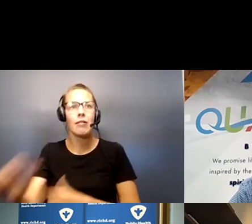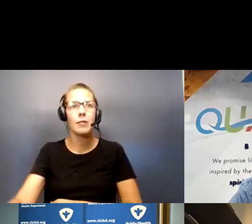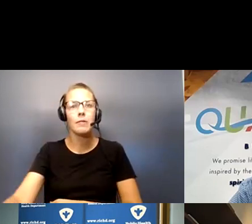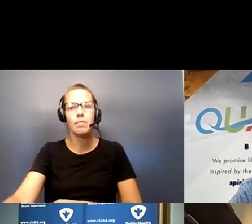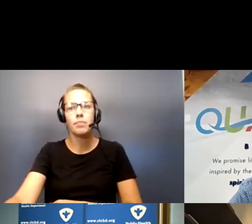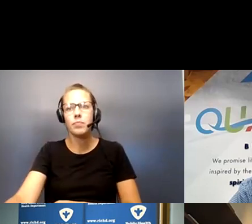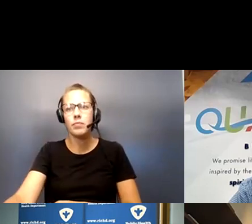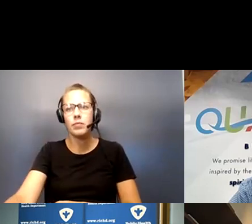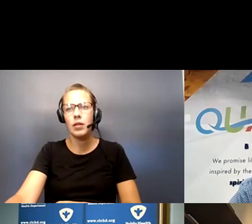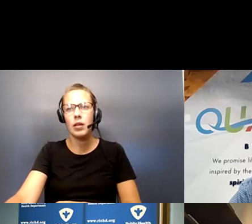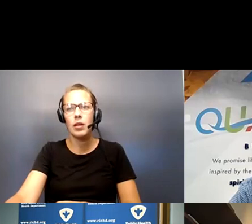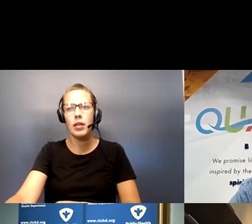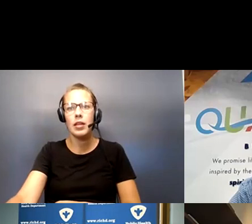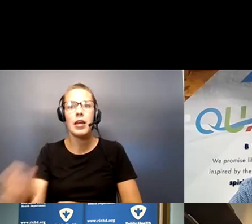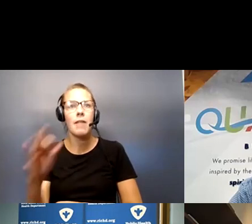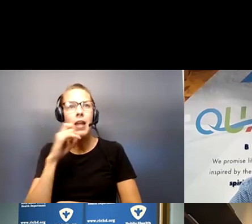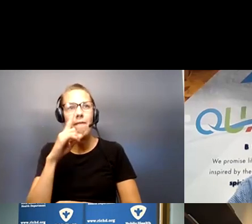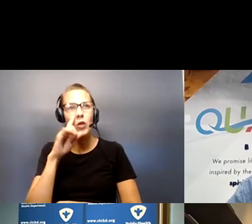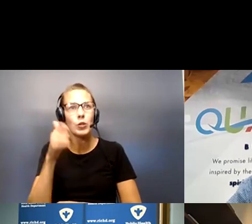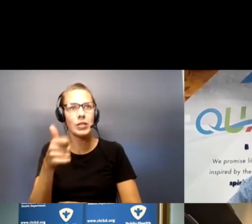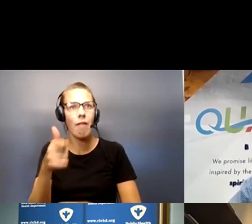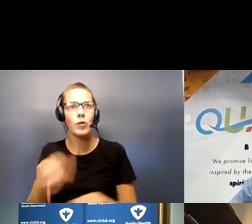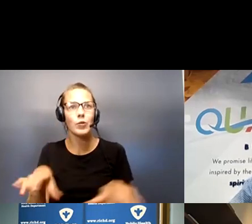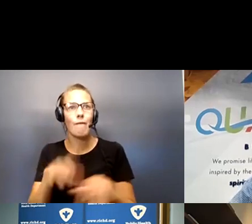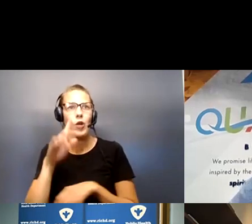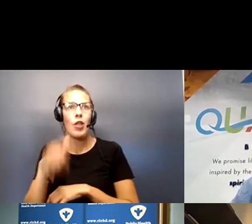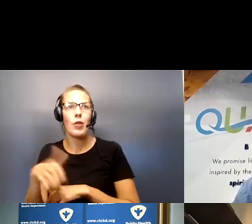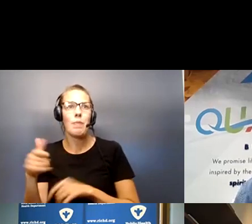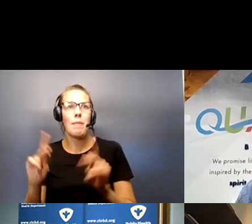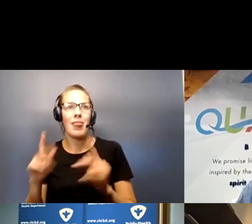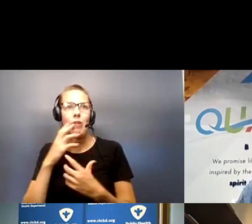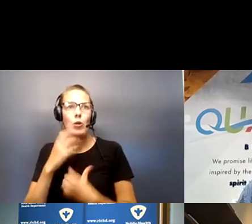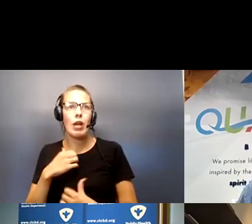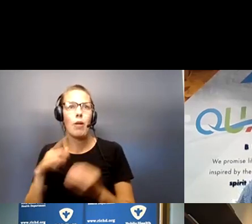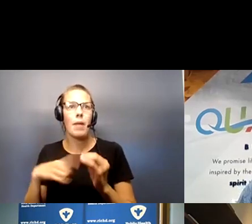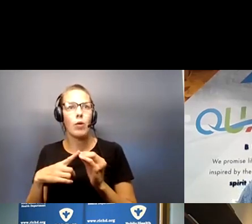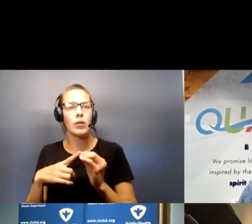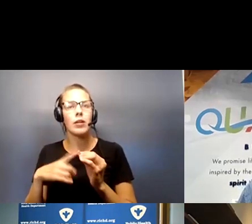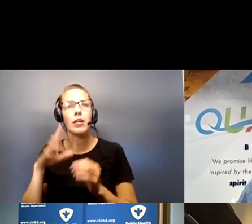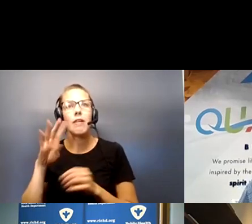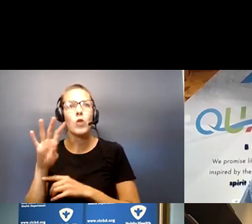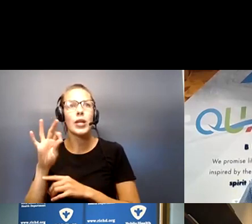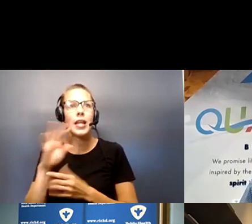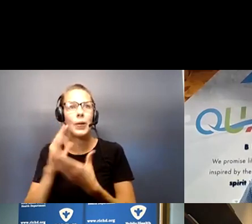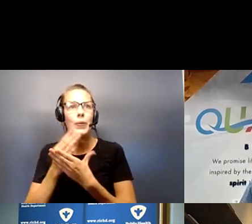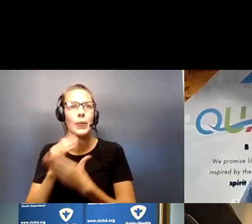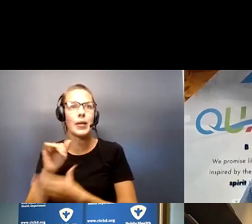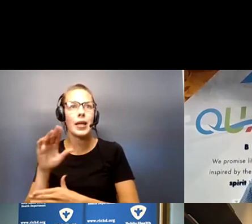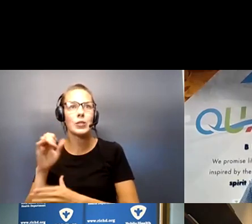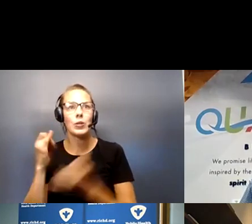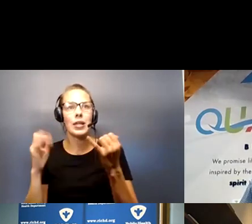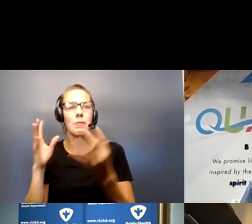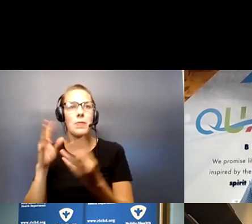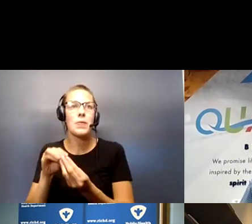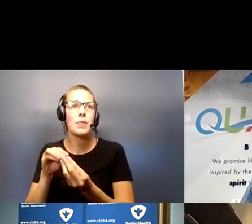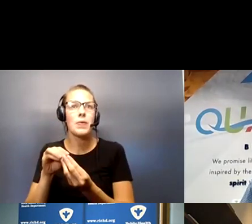And if not for yourself, please do it for others in your life that you care about. So with the 49 new cases today, that brings our